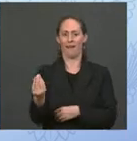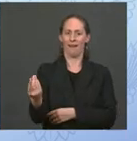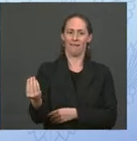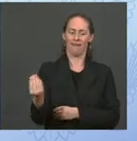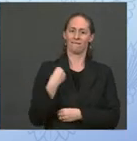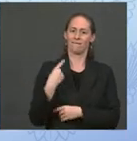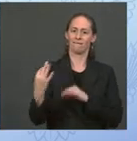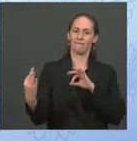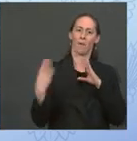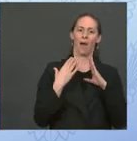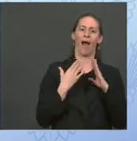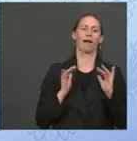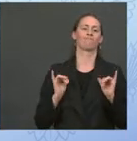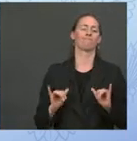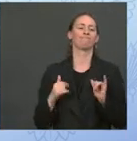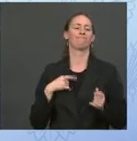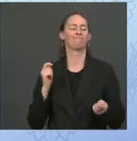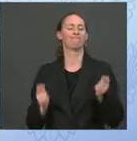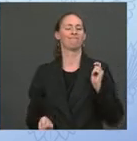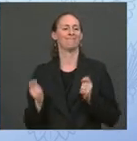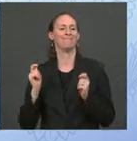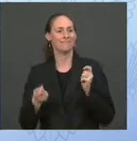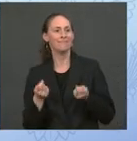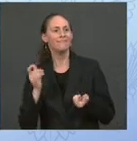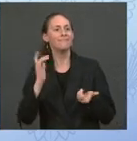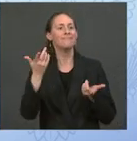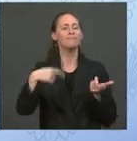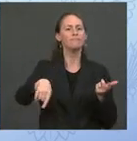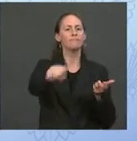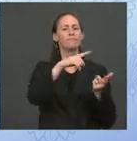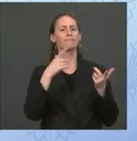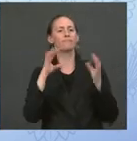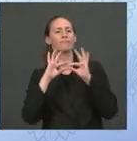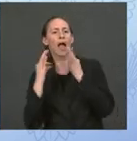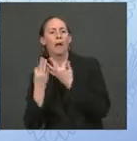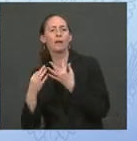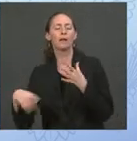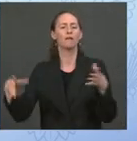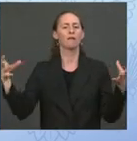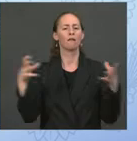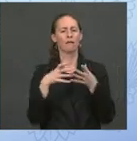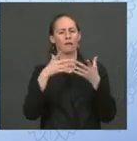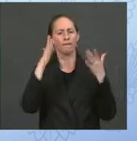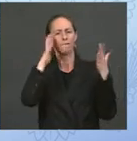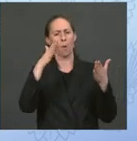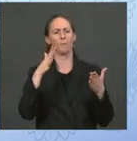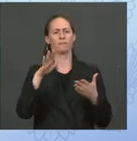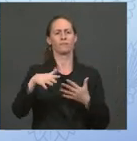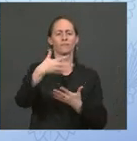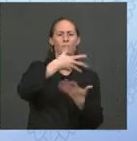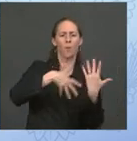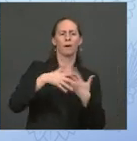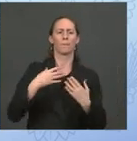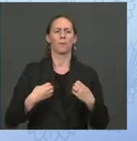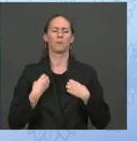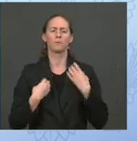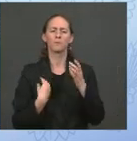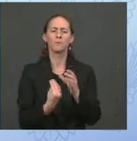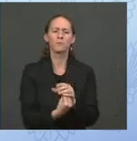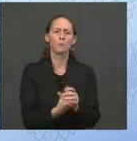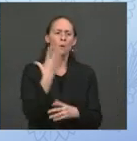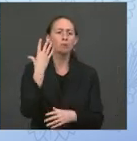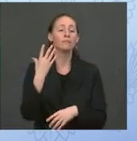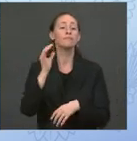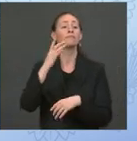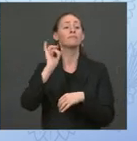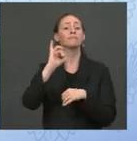We, together with families, need to focus deeply on the social emotional support of our students. Whether that's families taking the time to